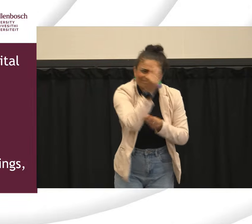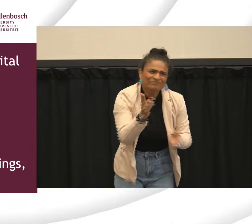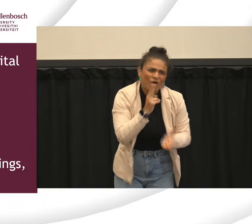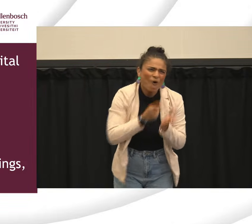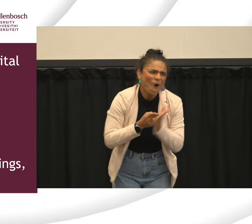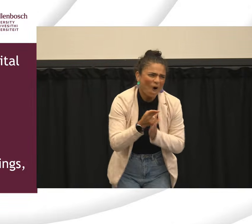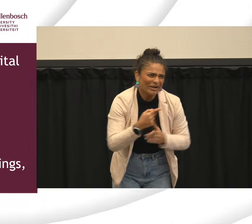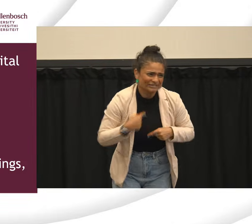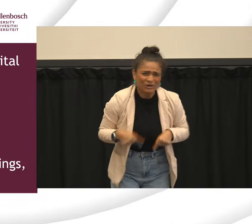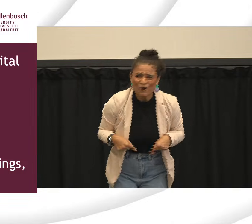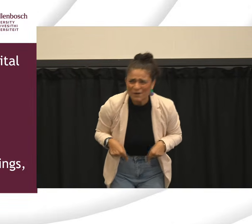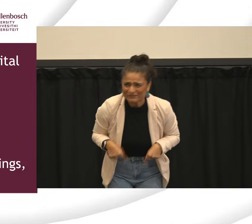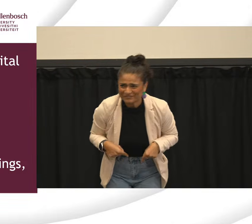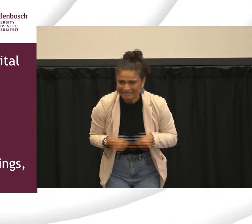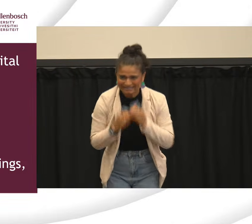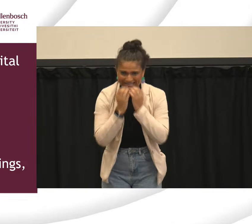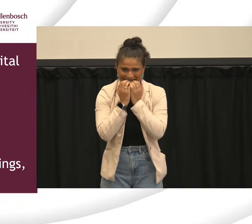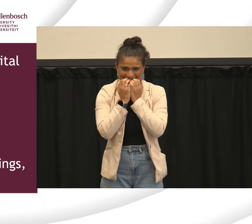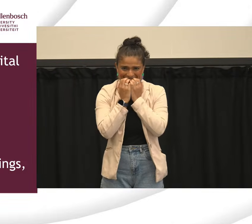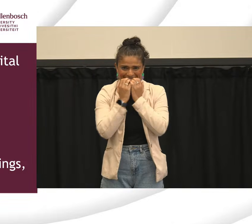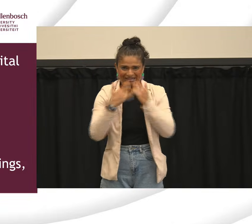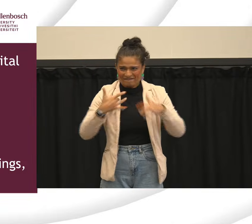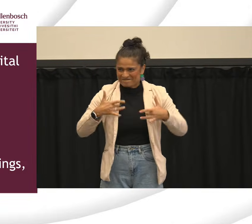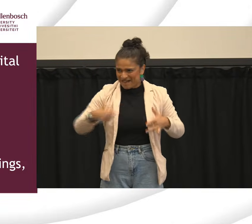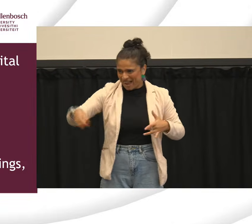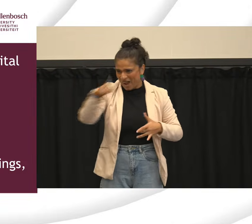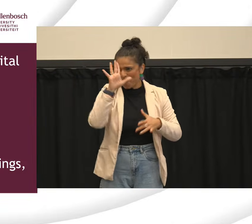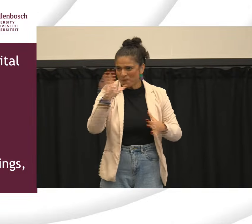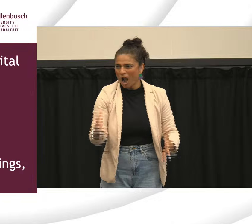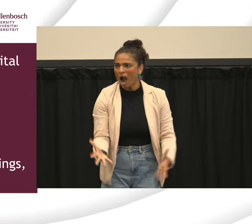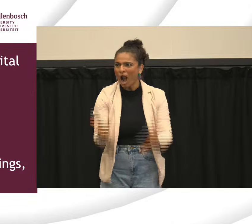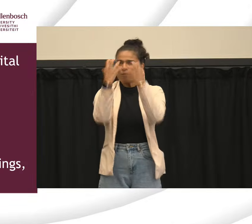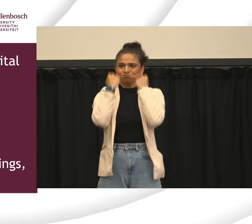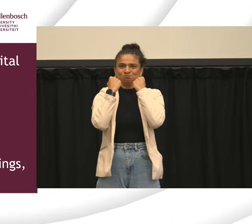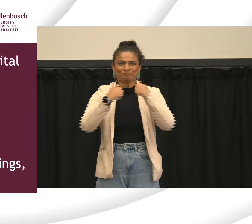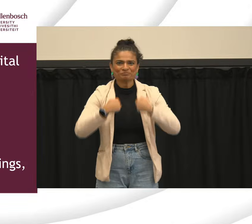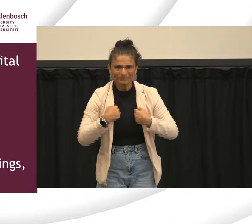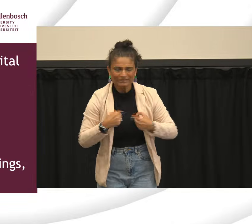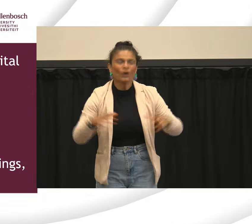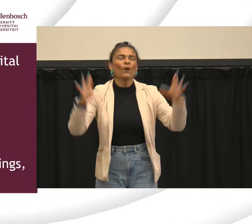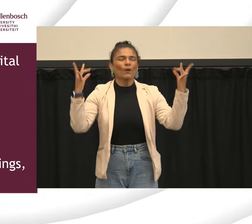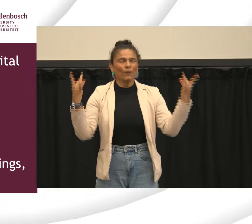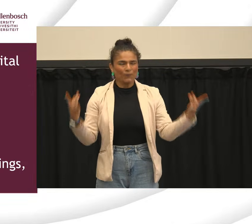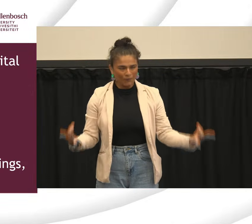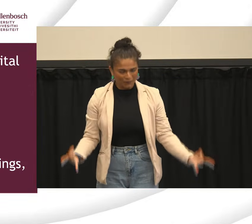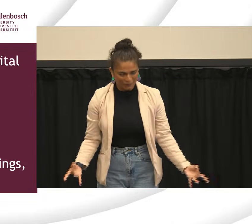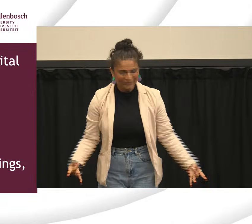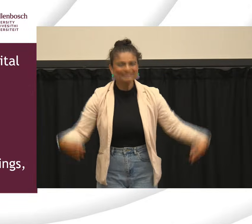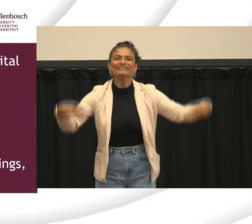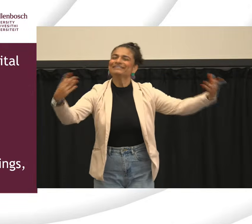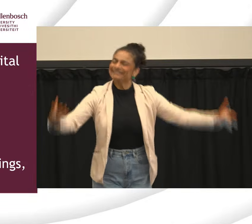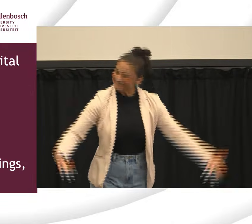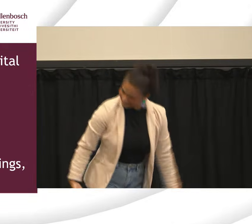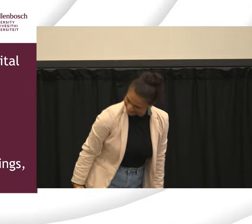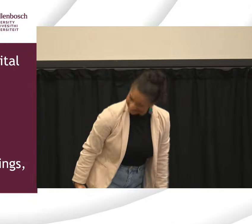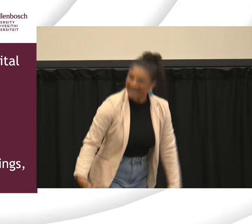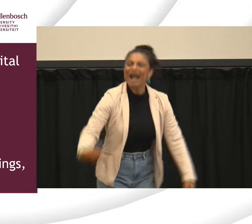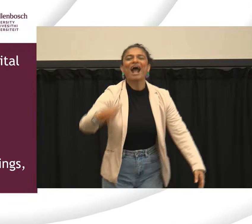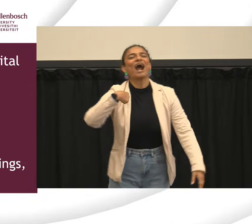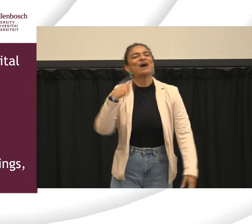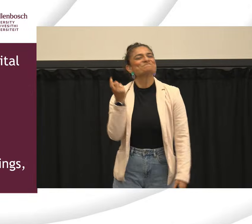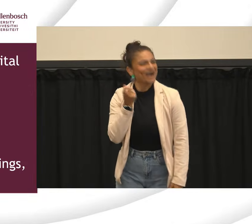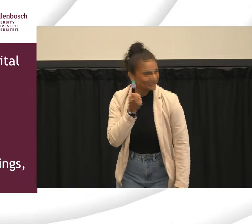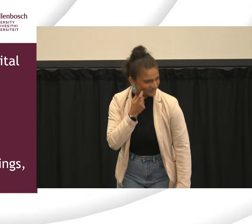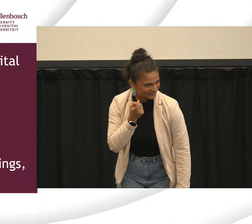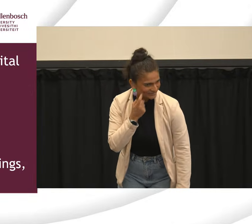today. So please, I'm very honest. I am very nervous today. It's quite overwhelming to be here